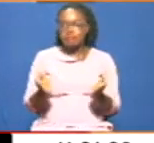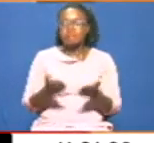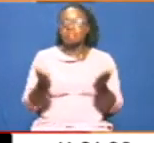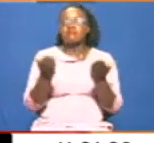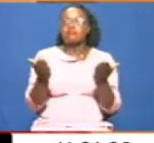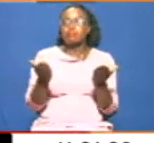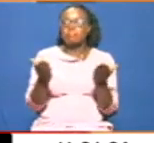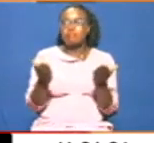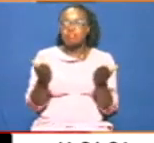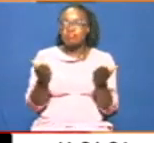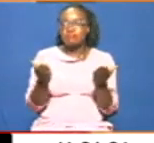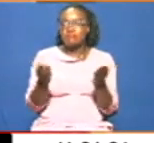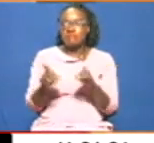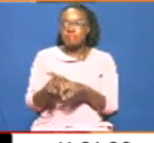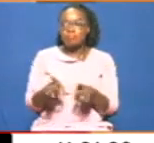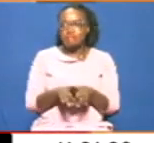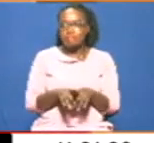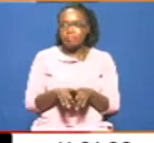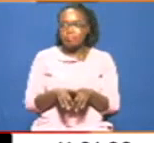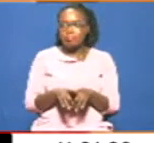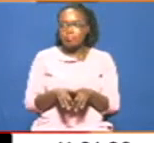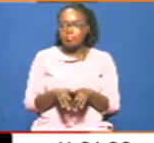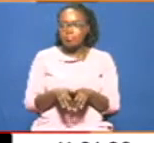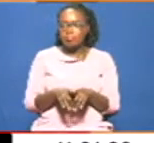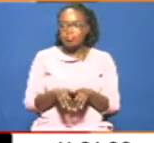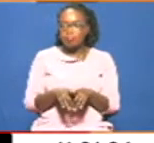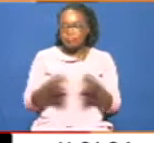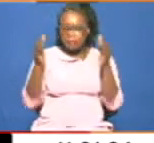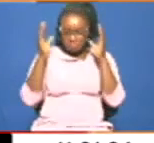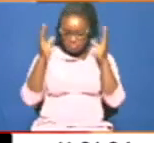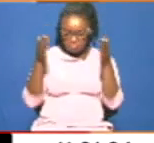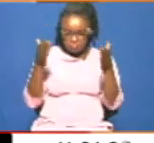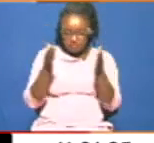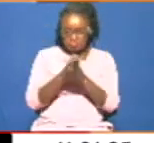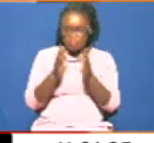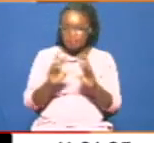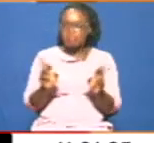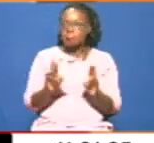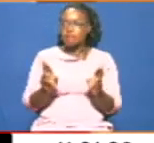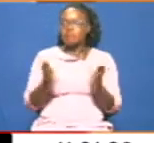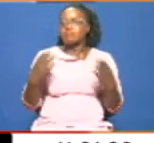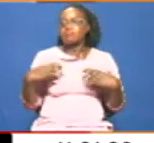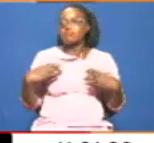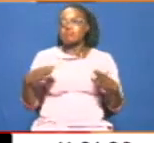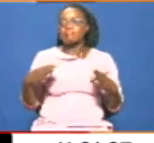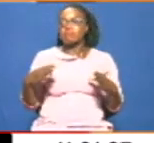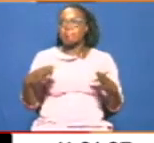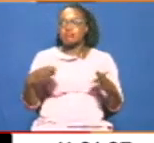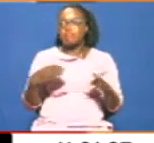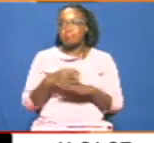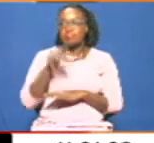and also that commitment and availability of people across